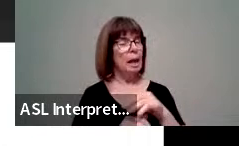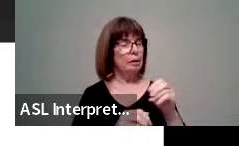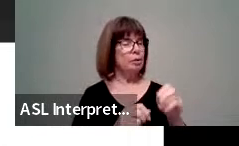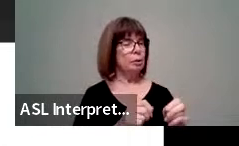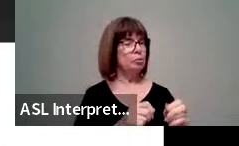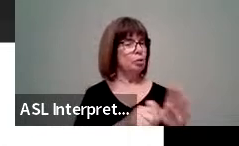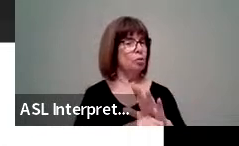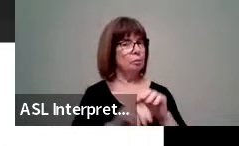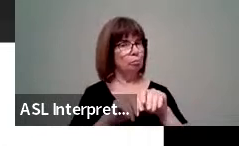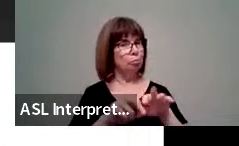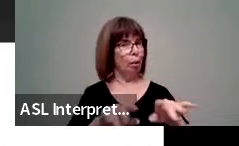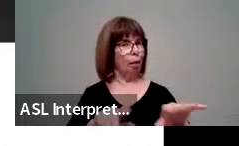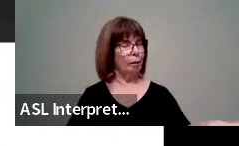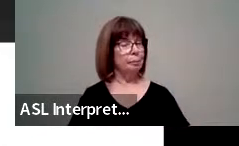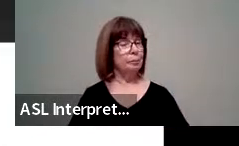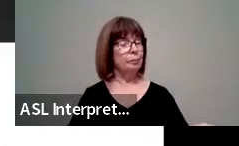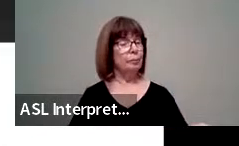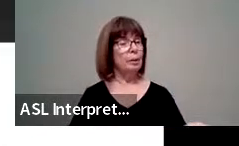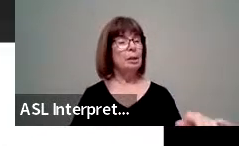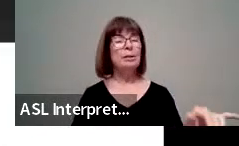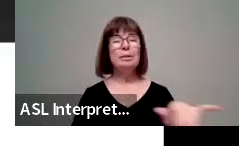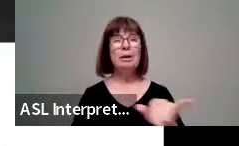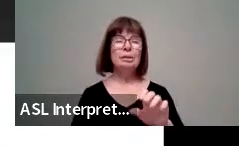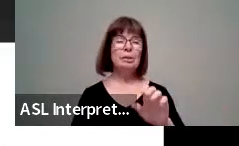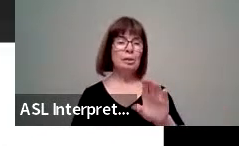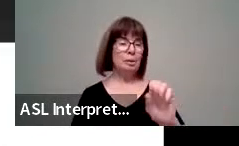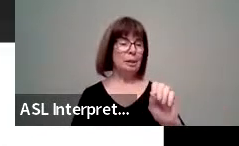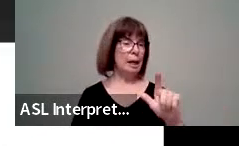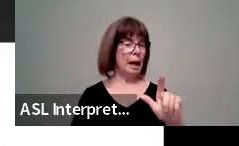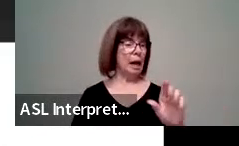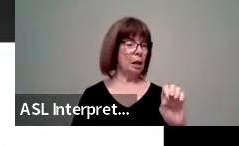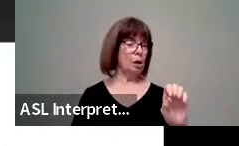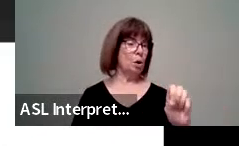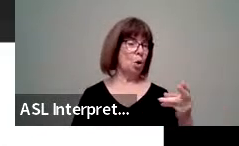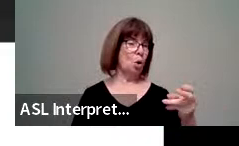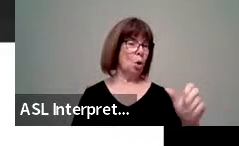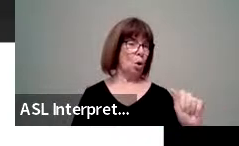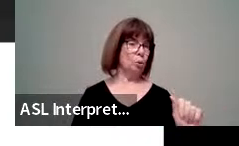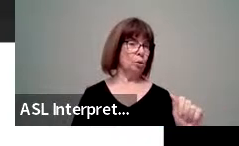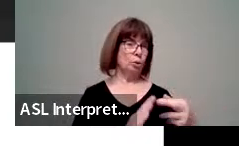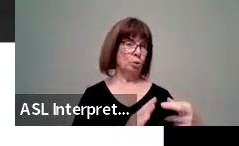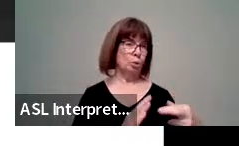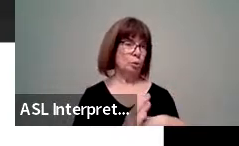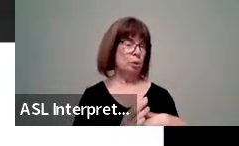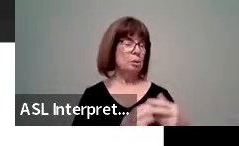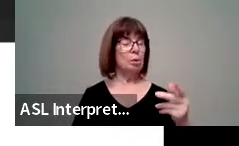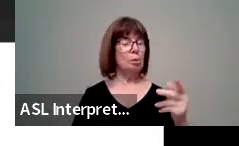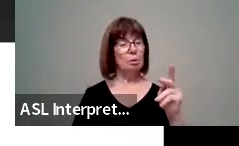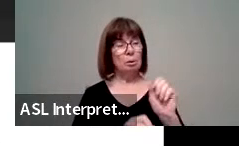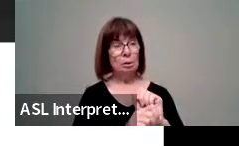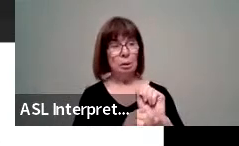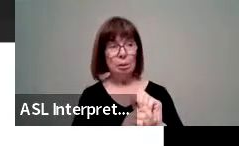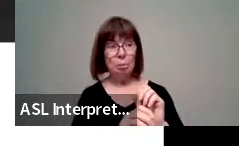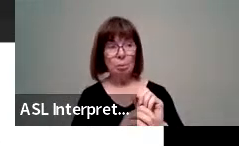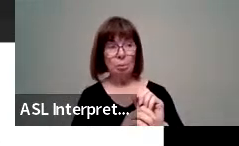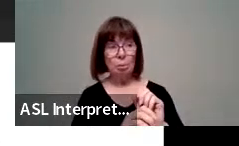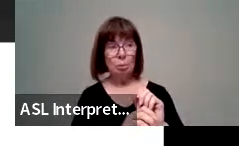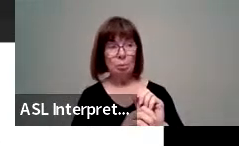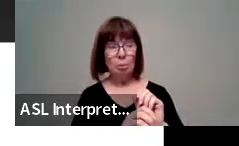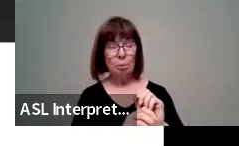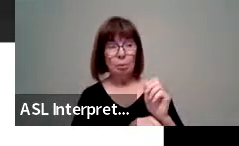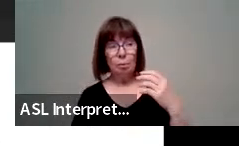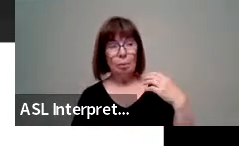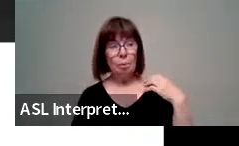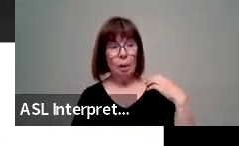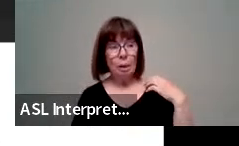outbreaks. And there are also Cal OSHA rules at play for settings, so employers need to make sure they're aware